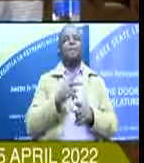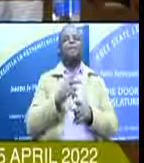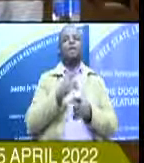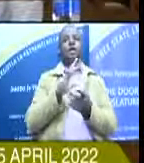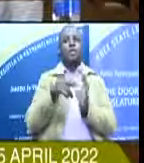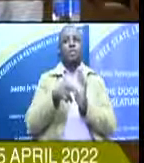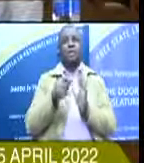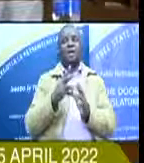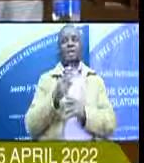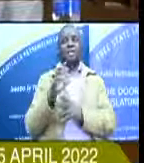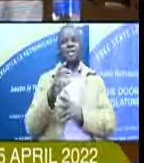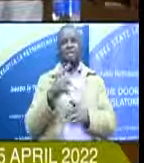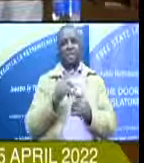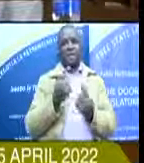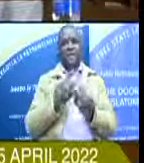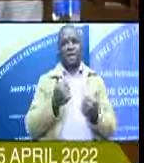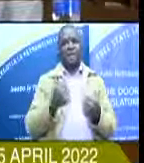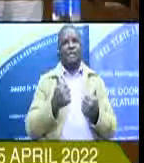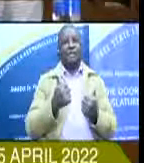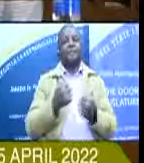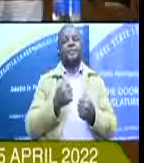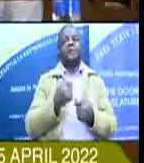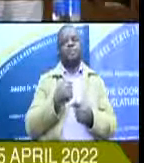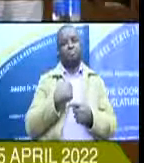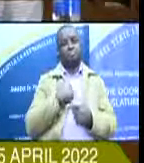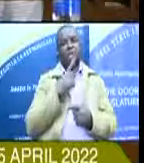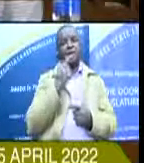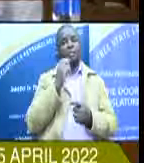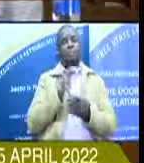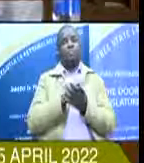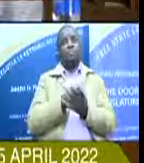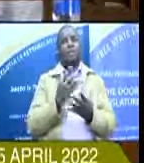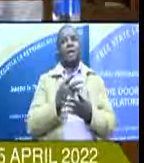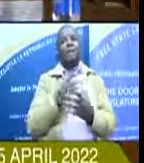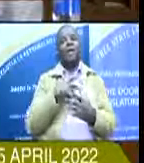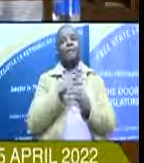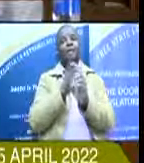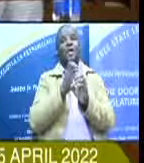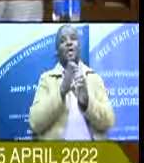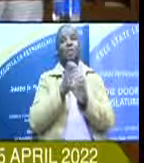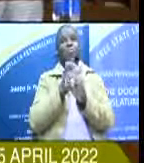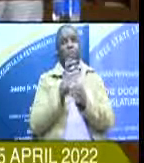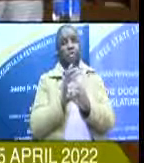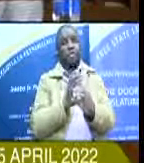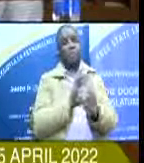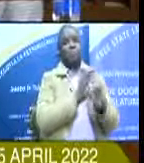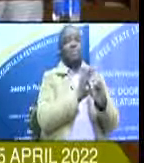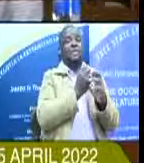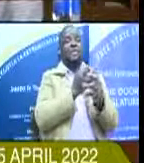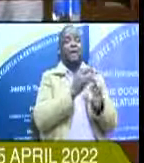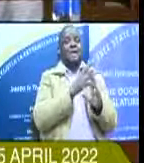role as the MEC for Health, I asserted that our focus would shift from inexpensive,